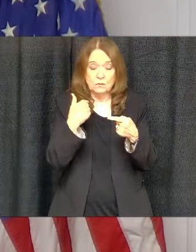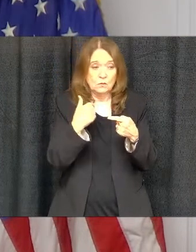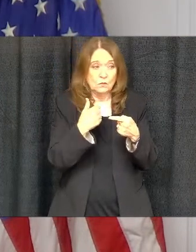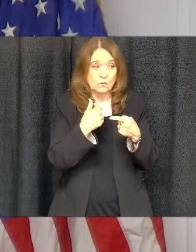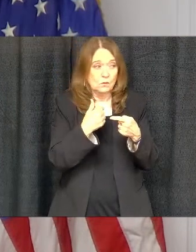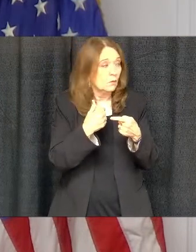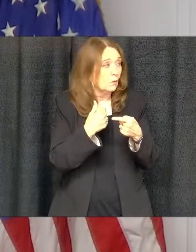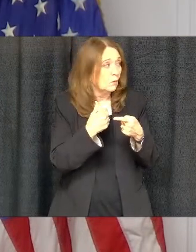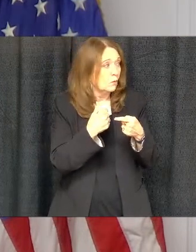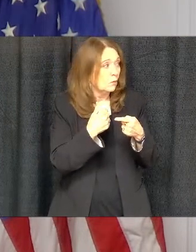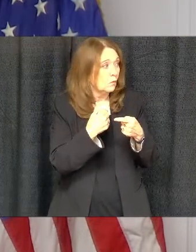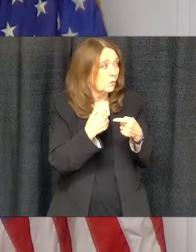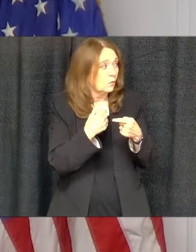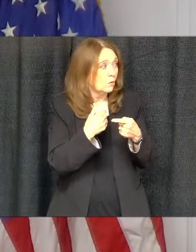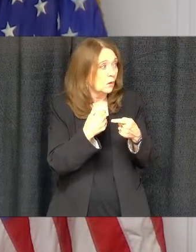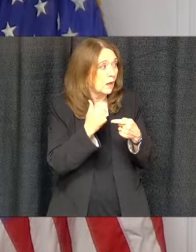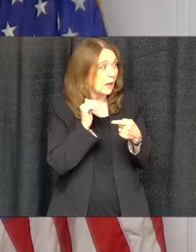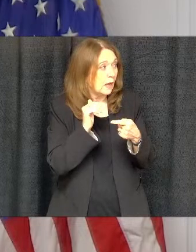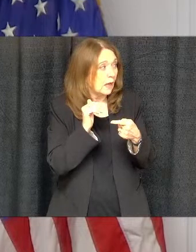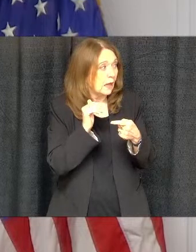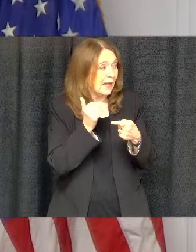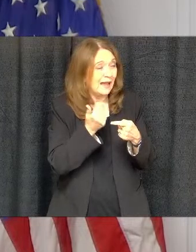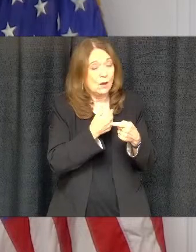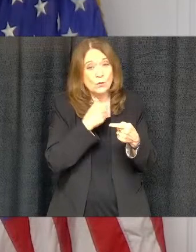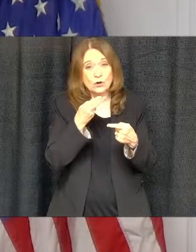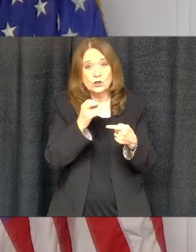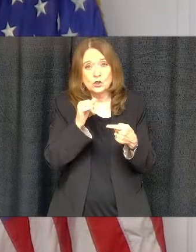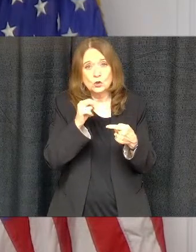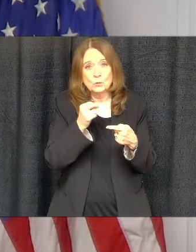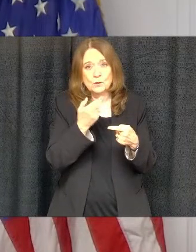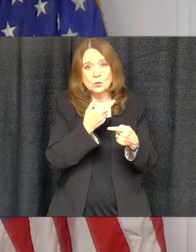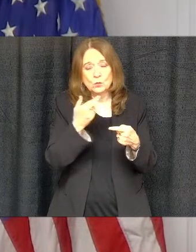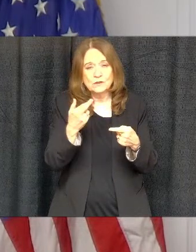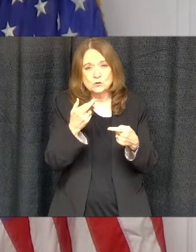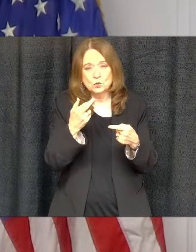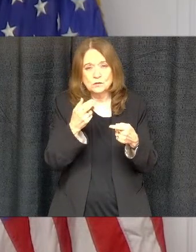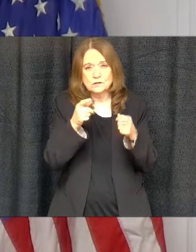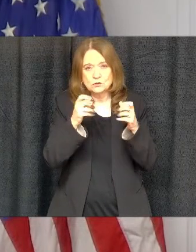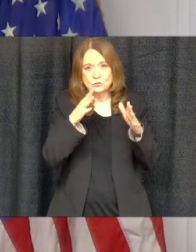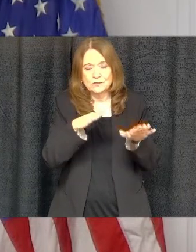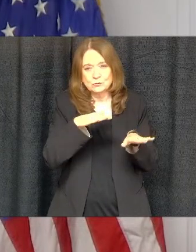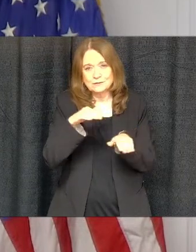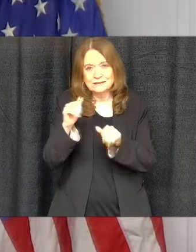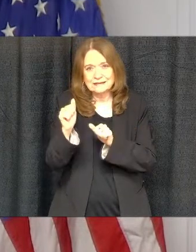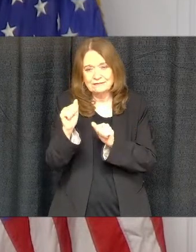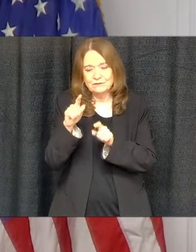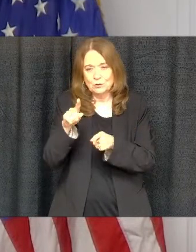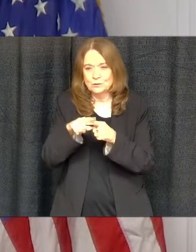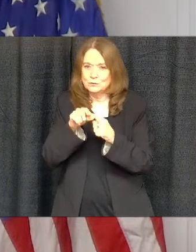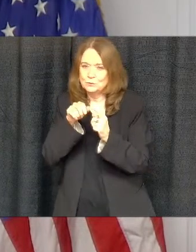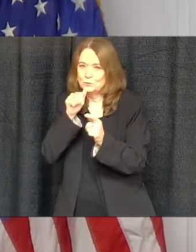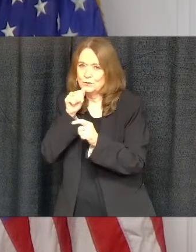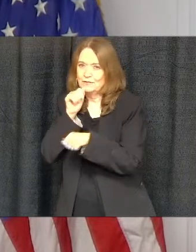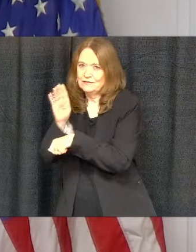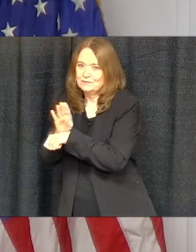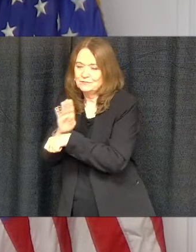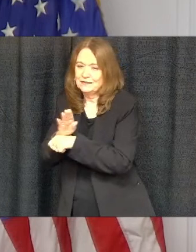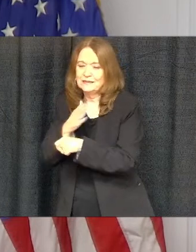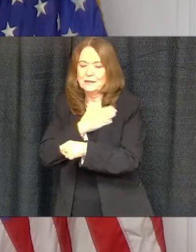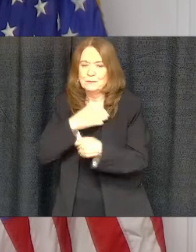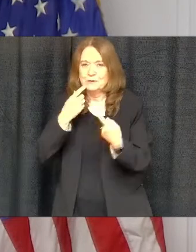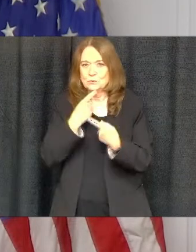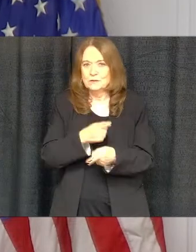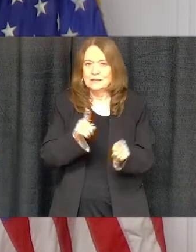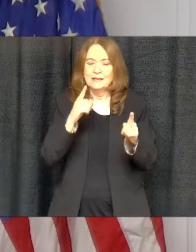Human Resources Director, is leaving city government and going into the private sector. And I'm pleased to announce